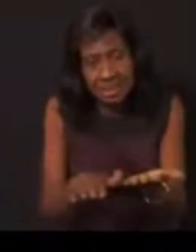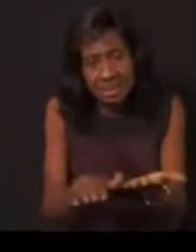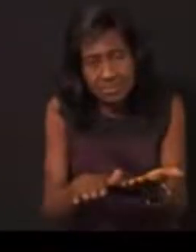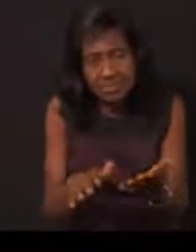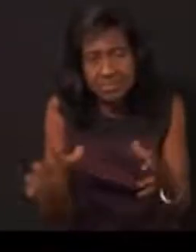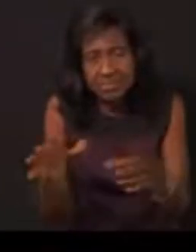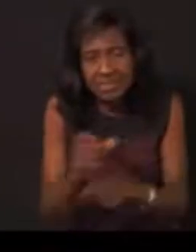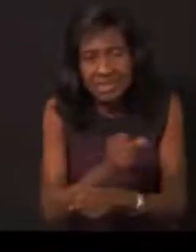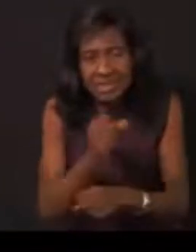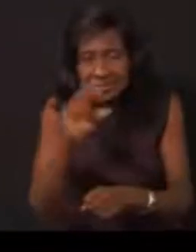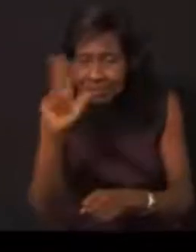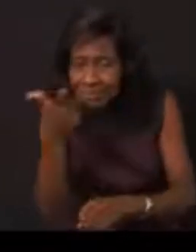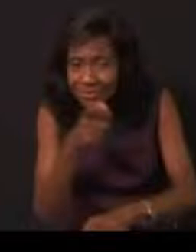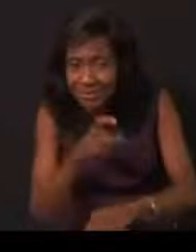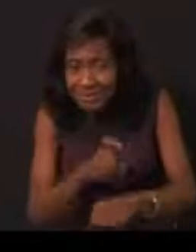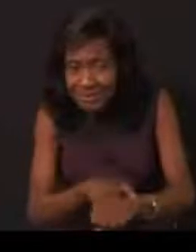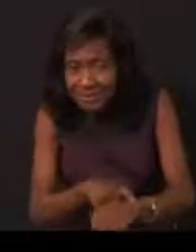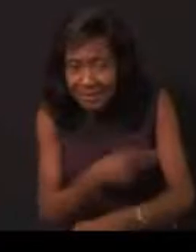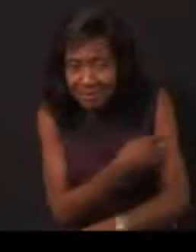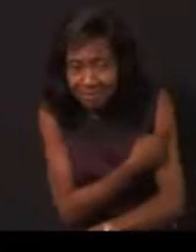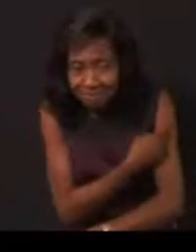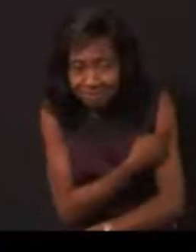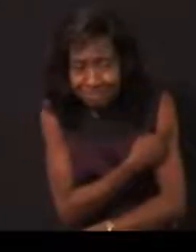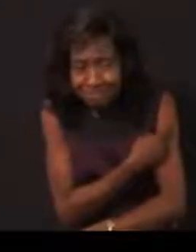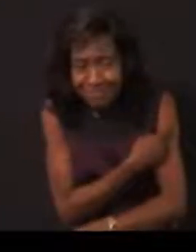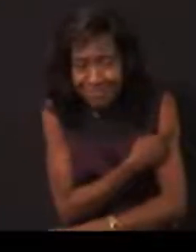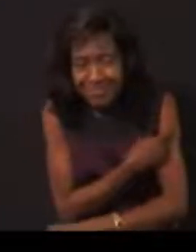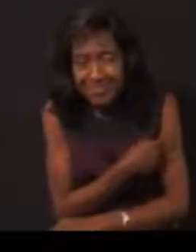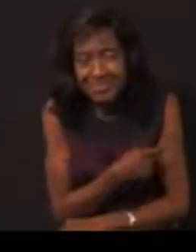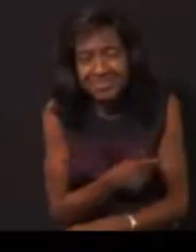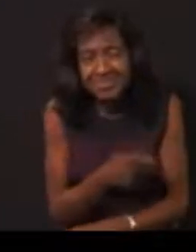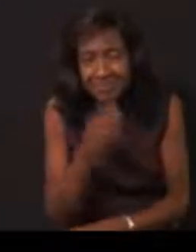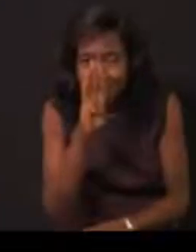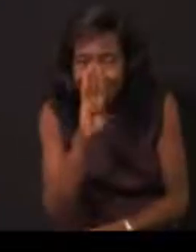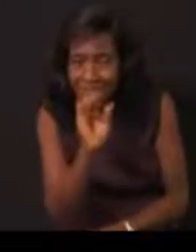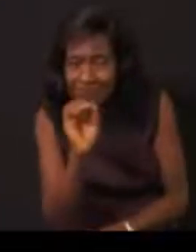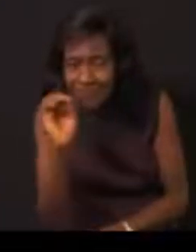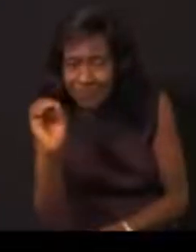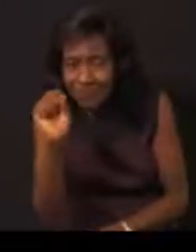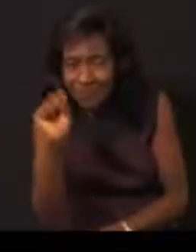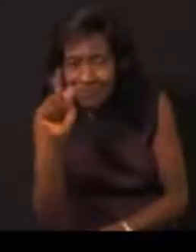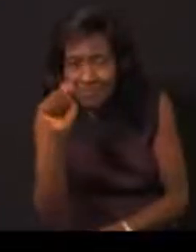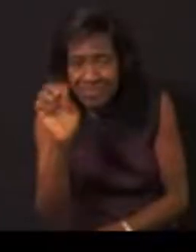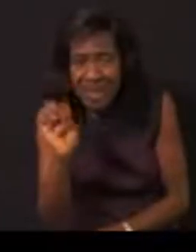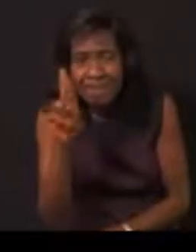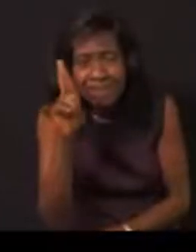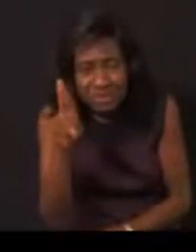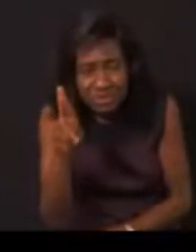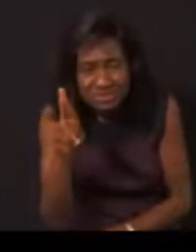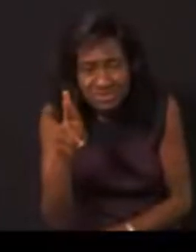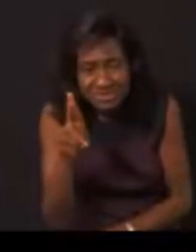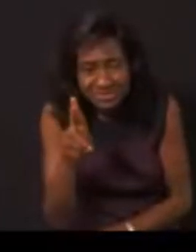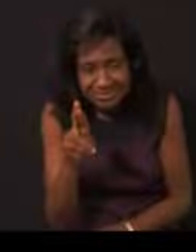Get your booster shots. Those of you who qualify, get your booster shots. I know it's being done in